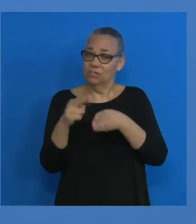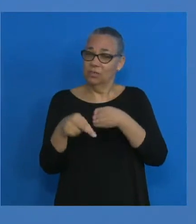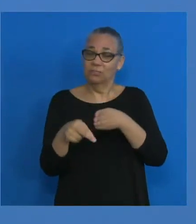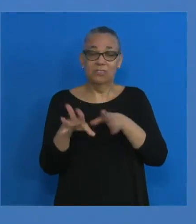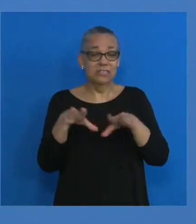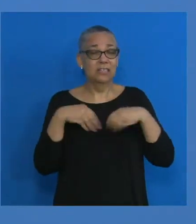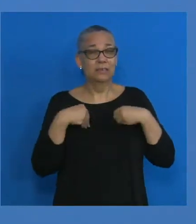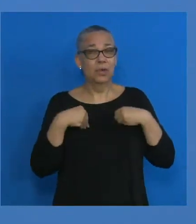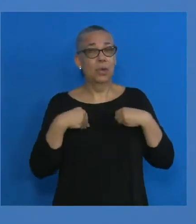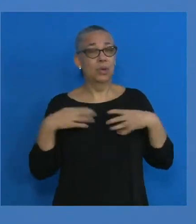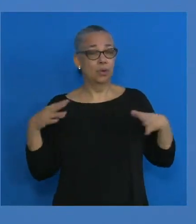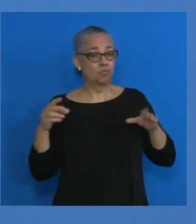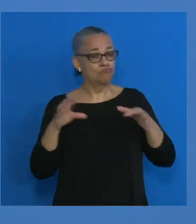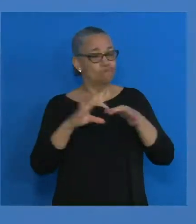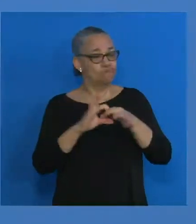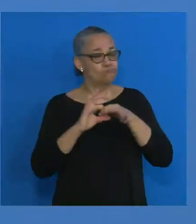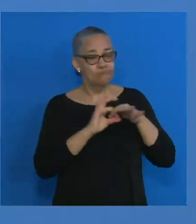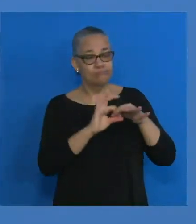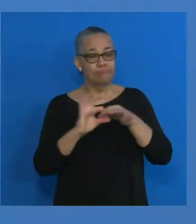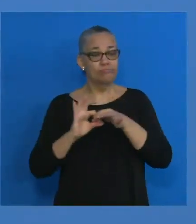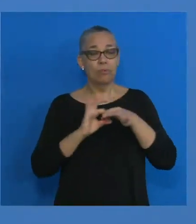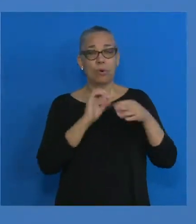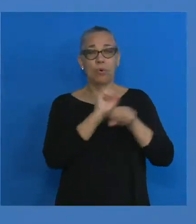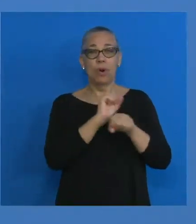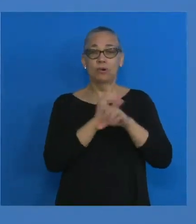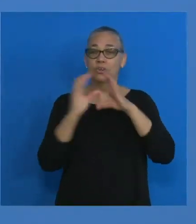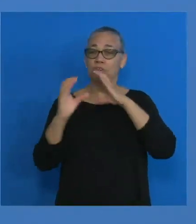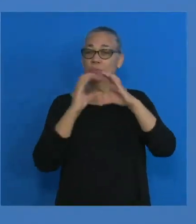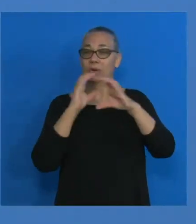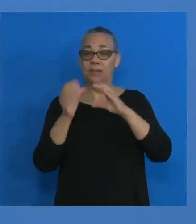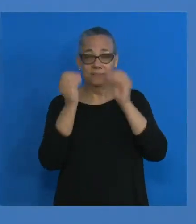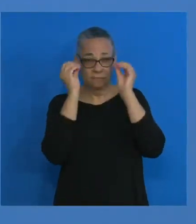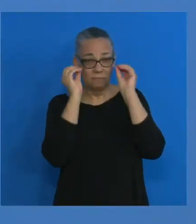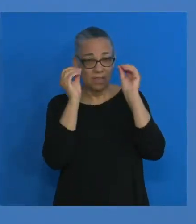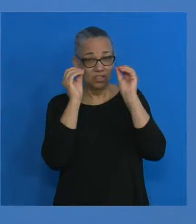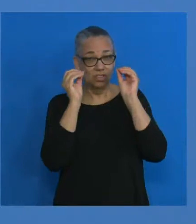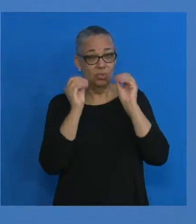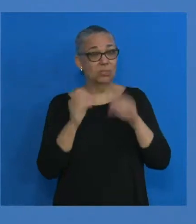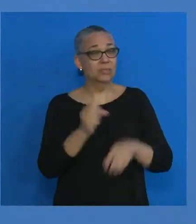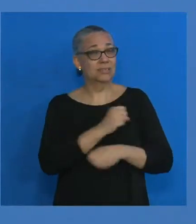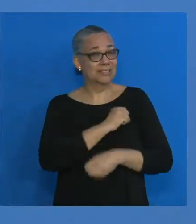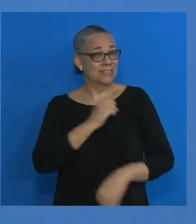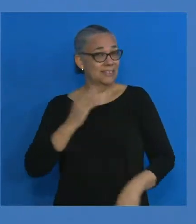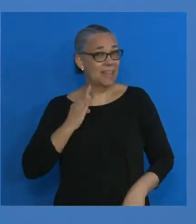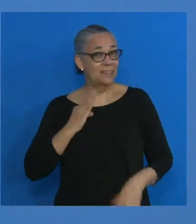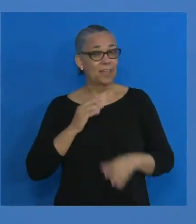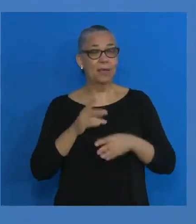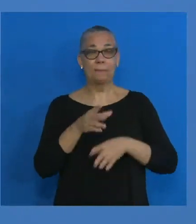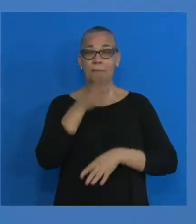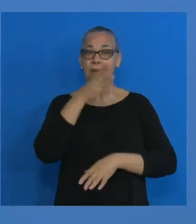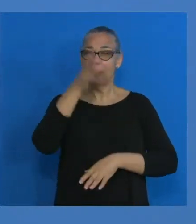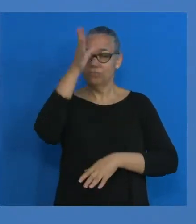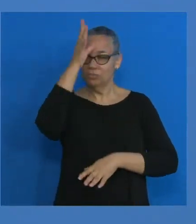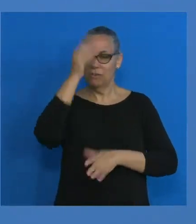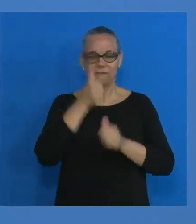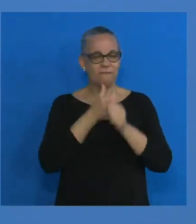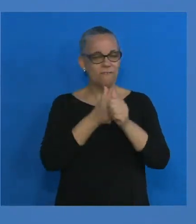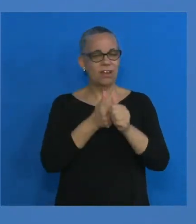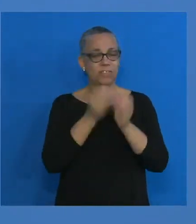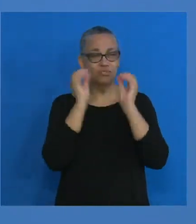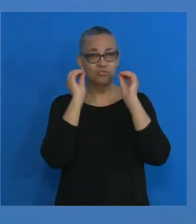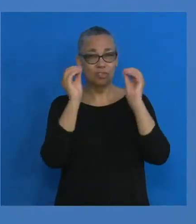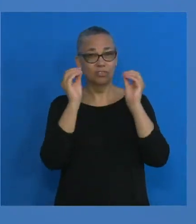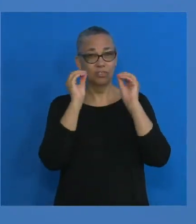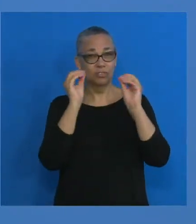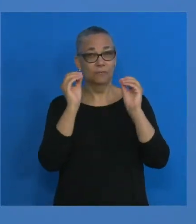and Department of Health to communicate information to school staff and parents, and will consistently follow their instructions for